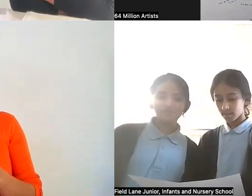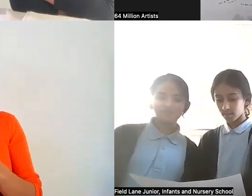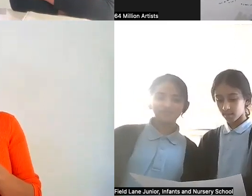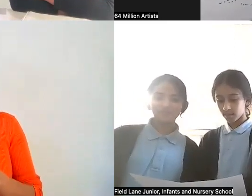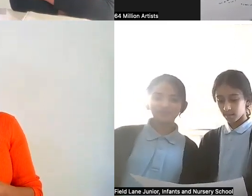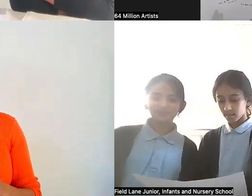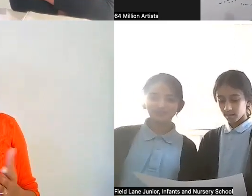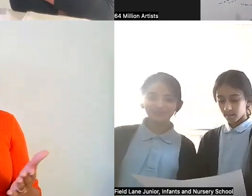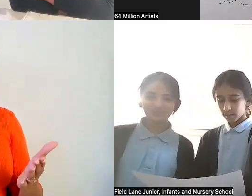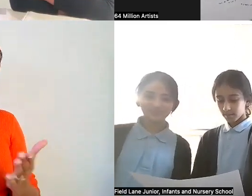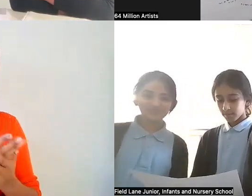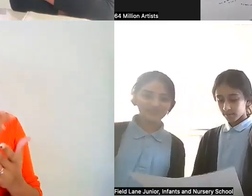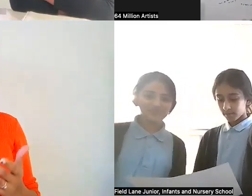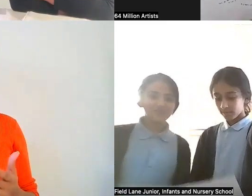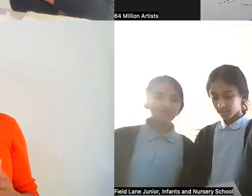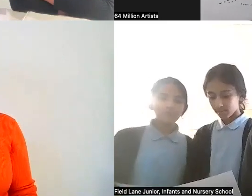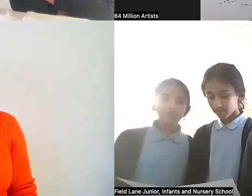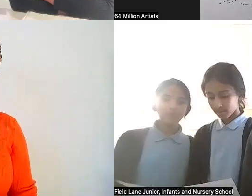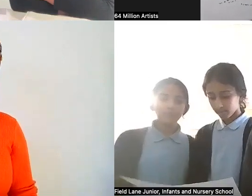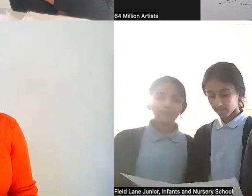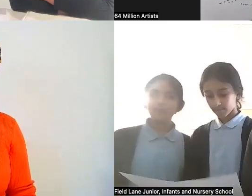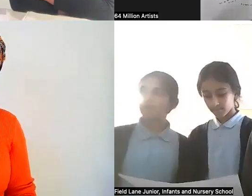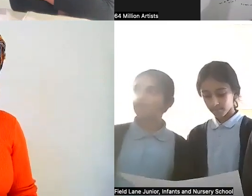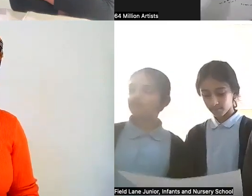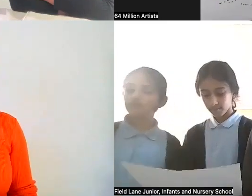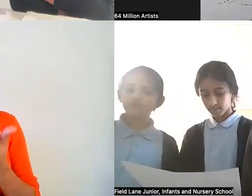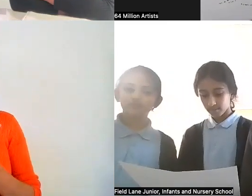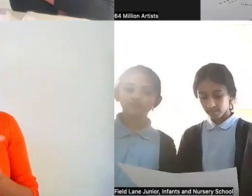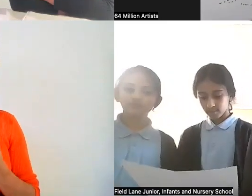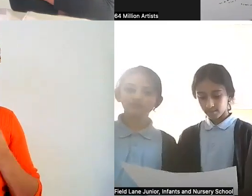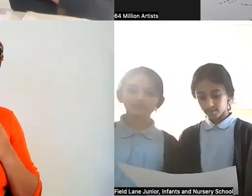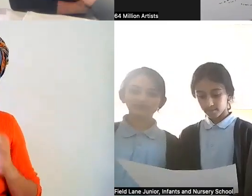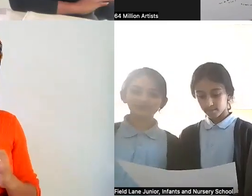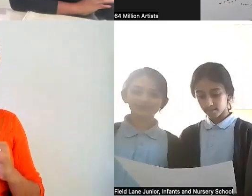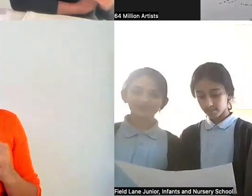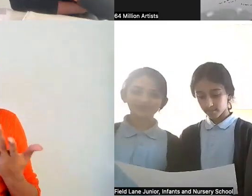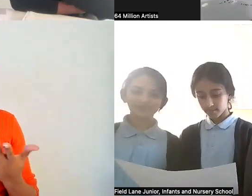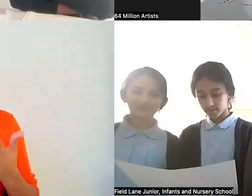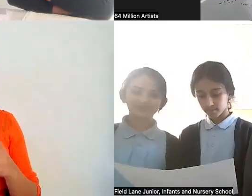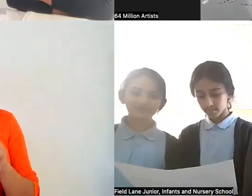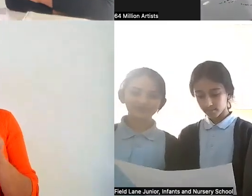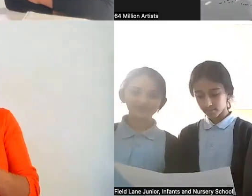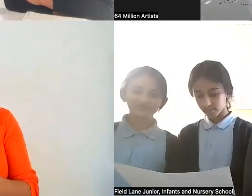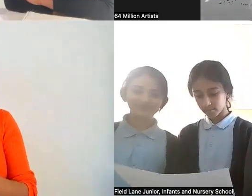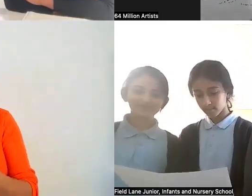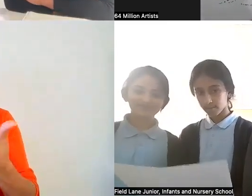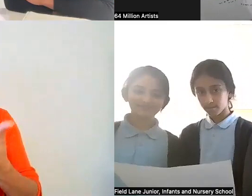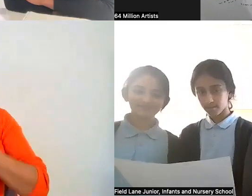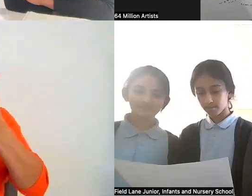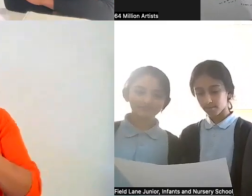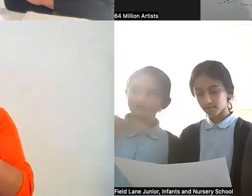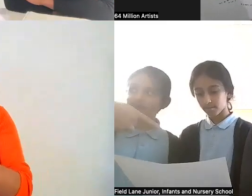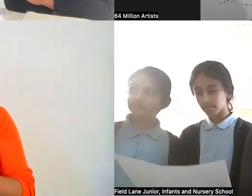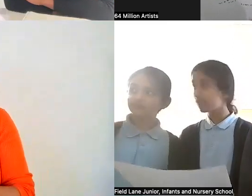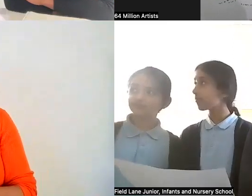you just say bad, bad, and that means very bad. Yeah, and so you've done just that with your poem. That's wonderful, well done. So we've got